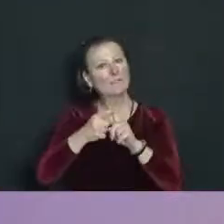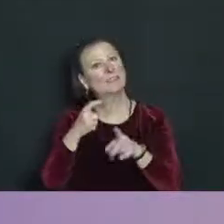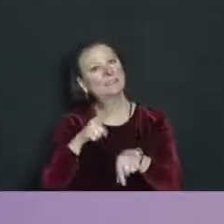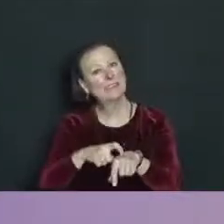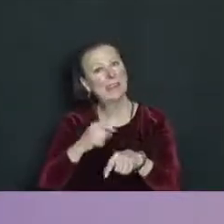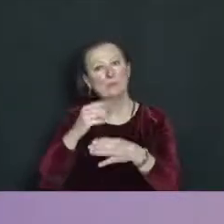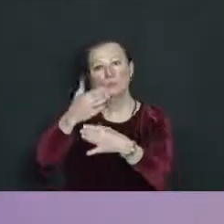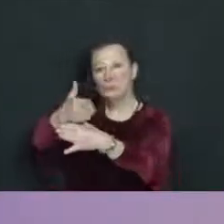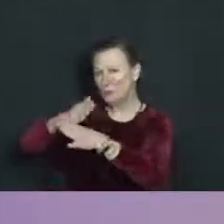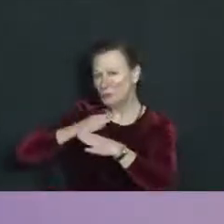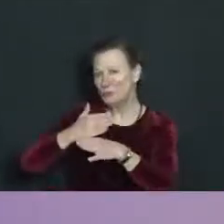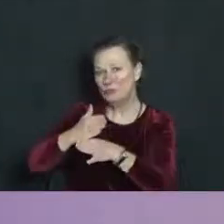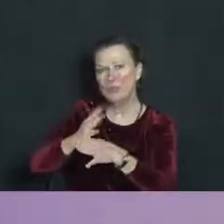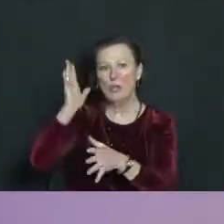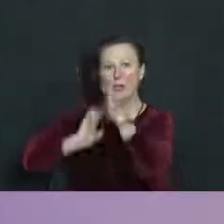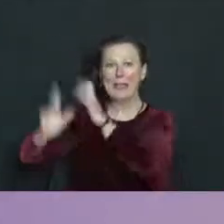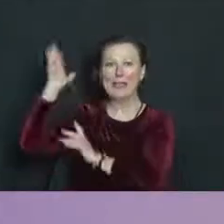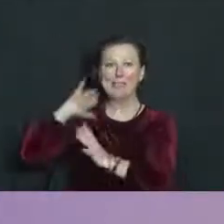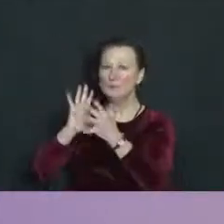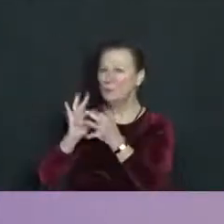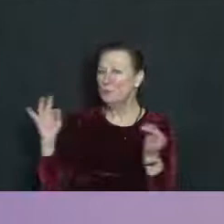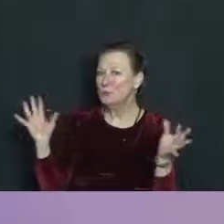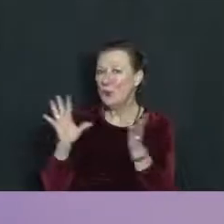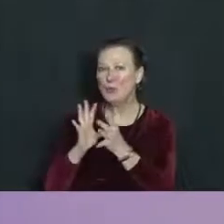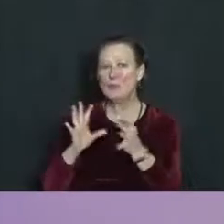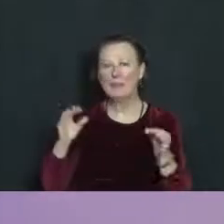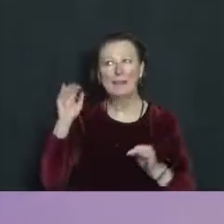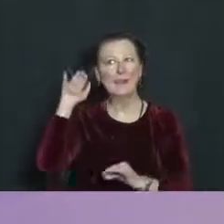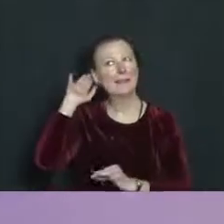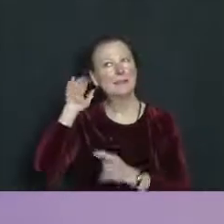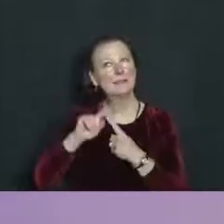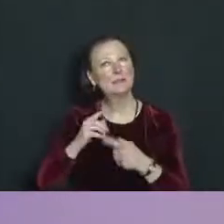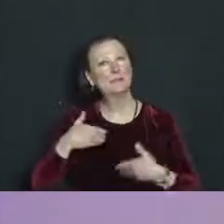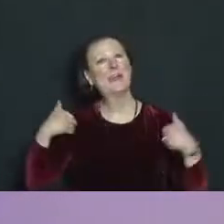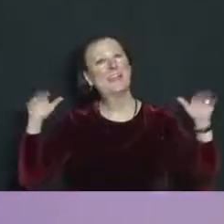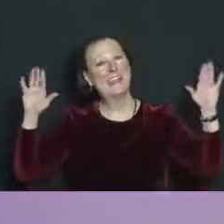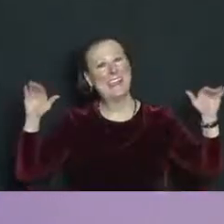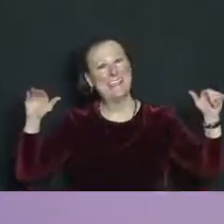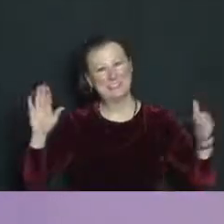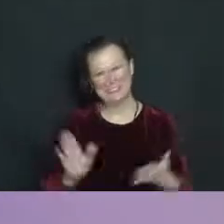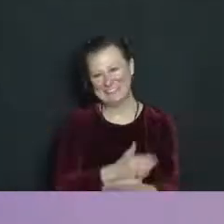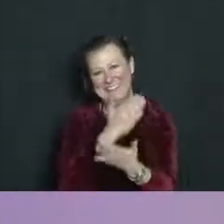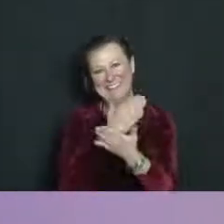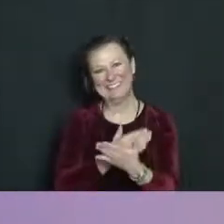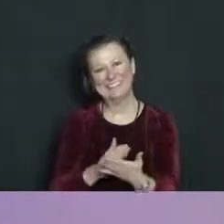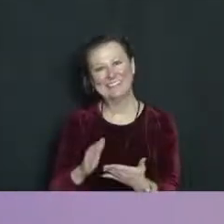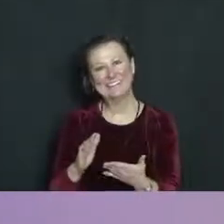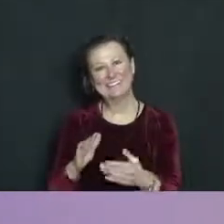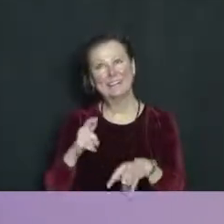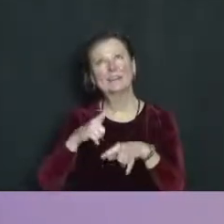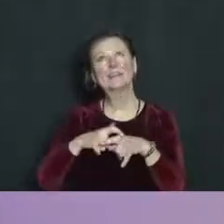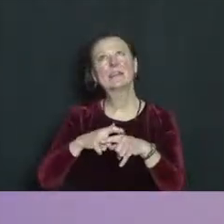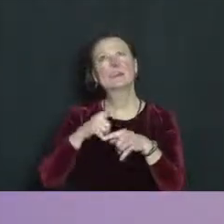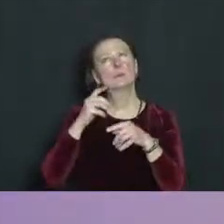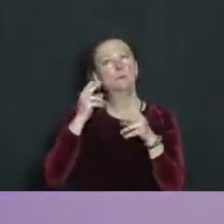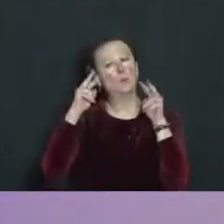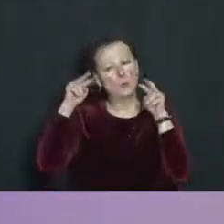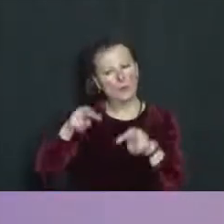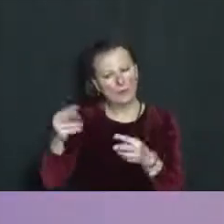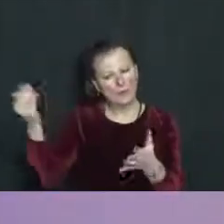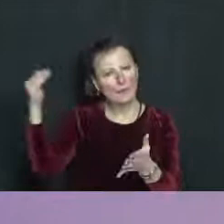share the ancient stories and to listen to angels sing. A time to revisit the miracle of